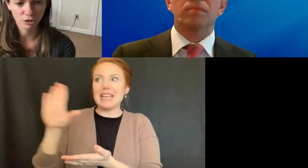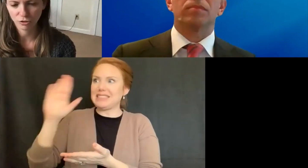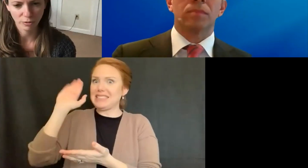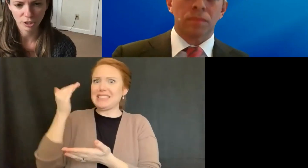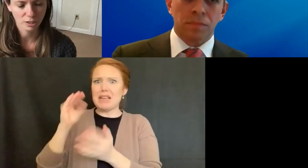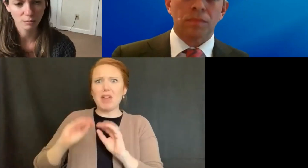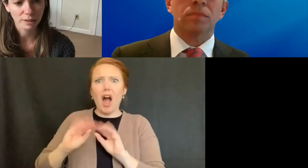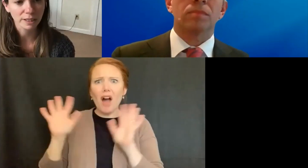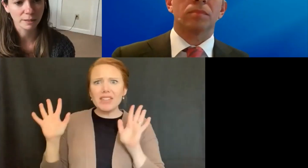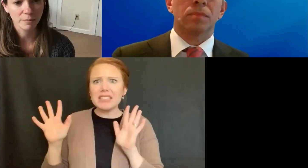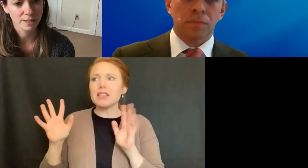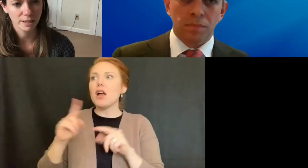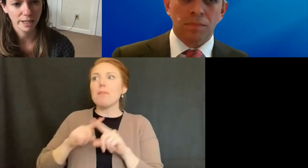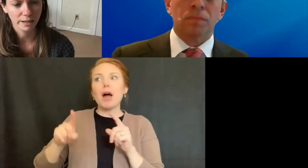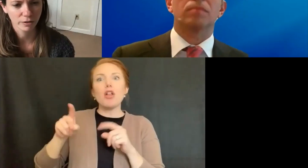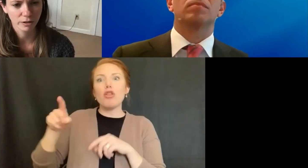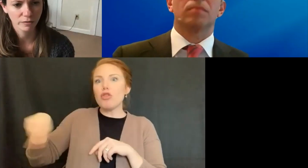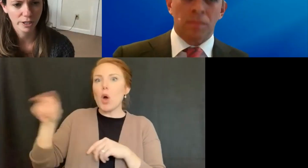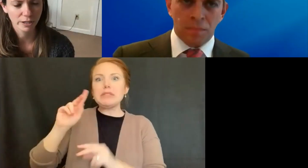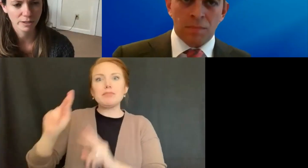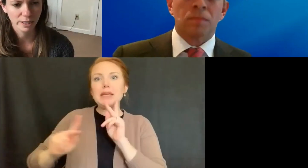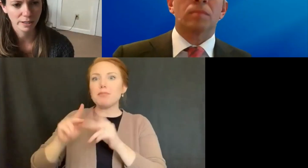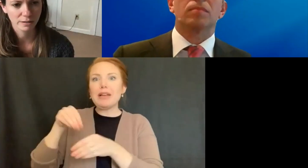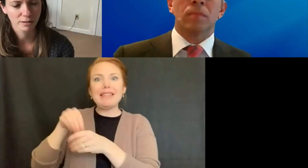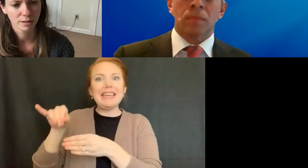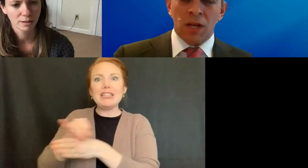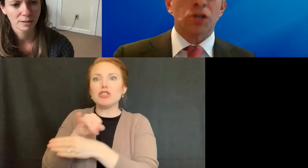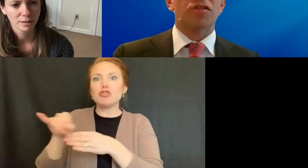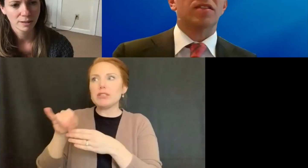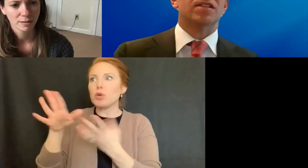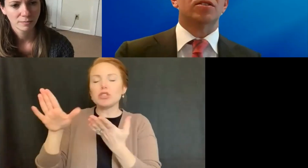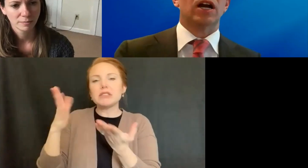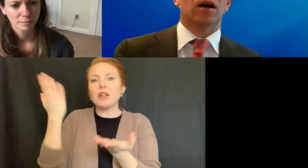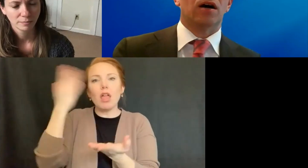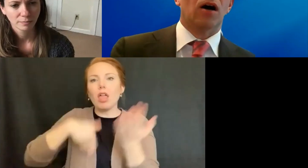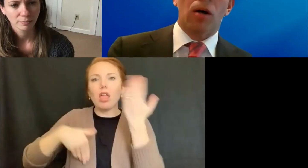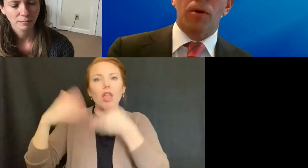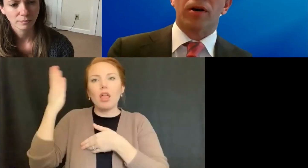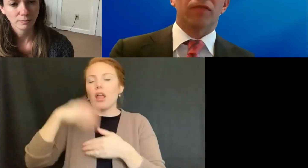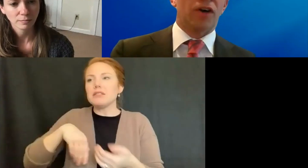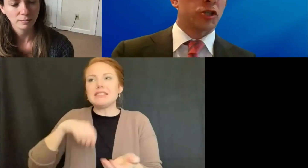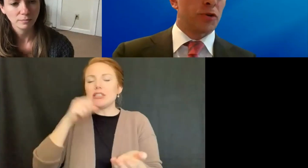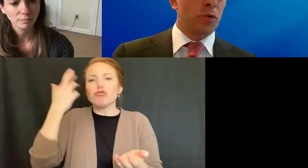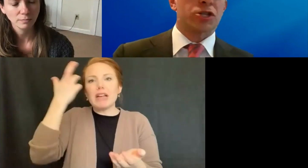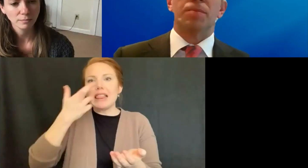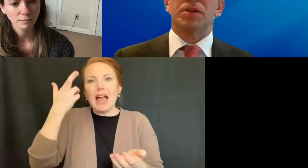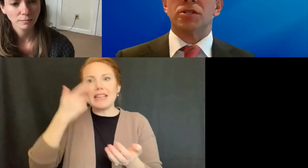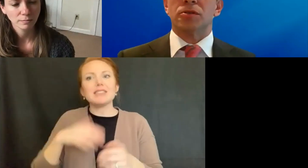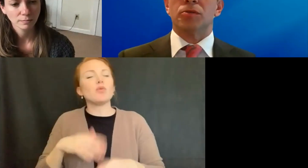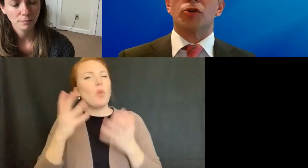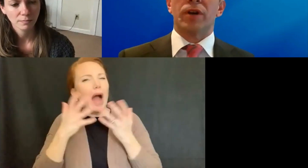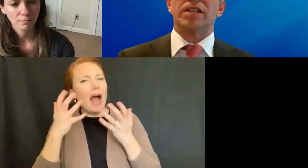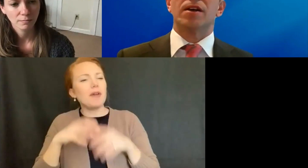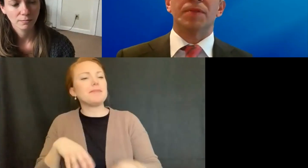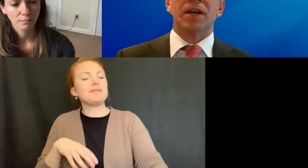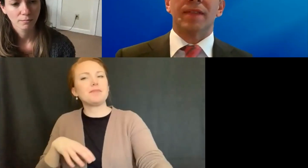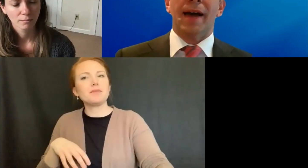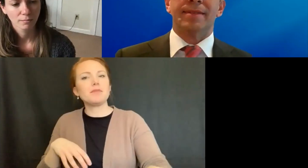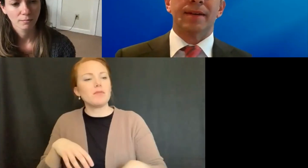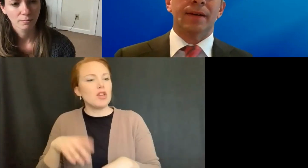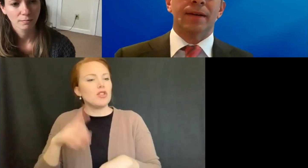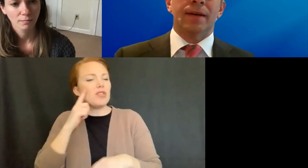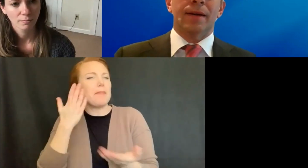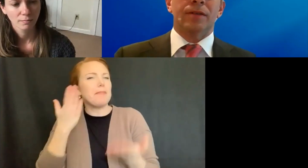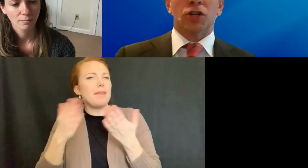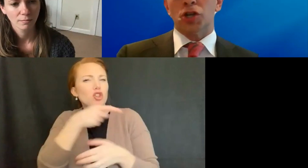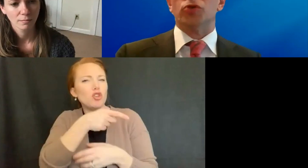in the industry were just completely missing for years and years. Do you think that's like a hallmark of entrepreneurship, is to create something